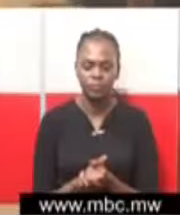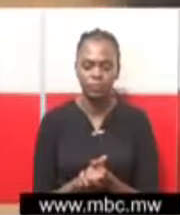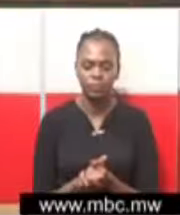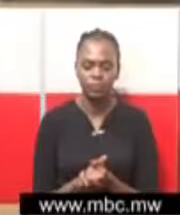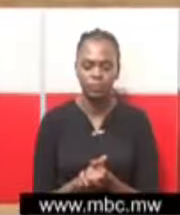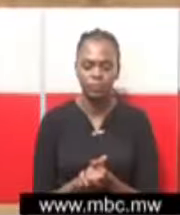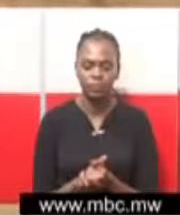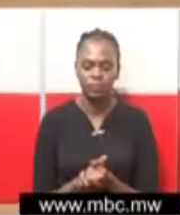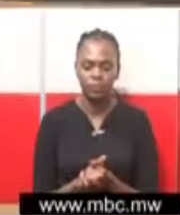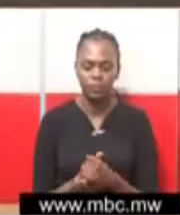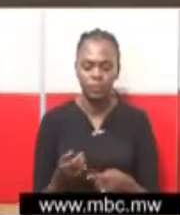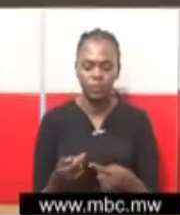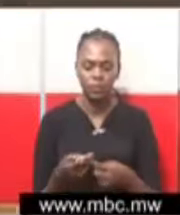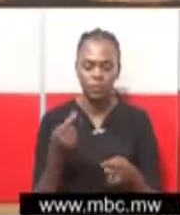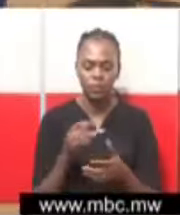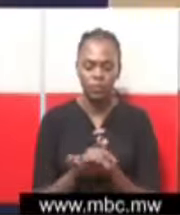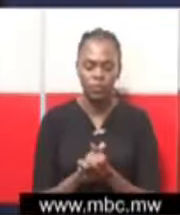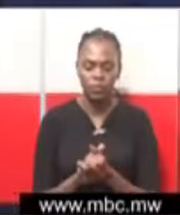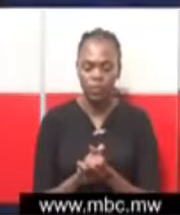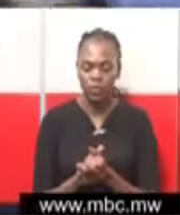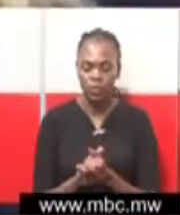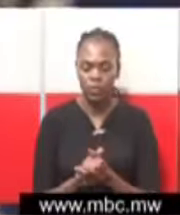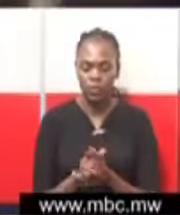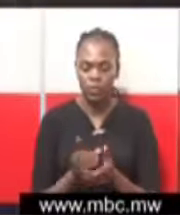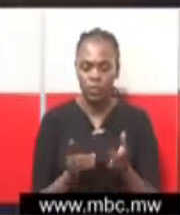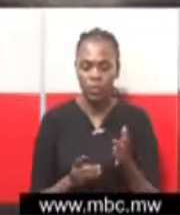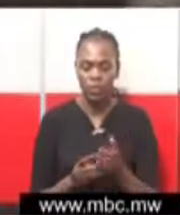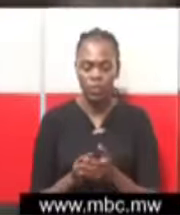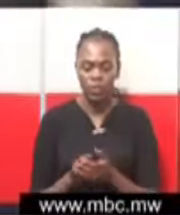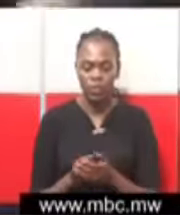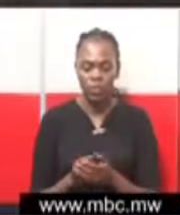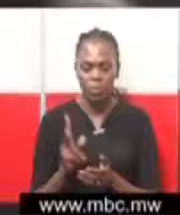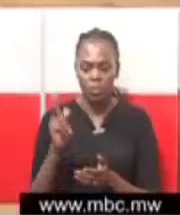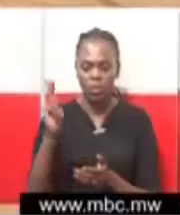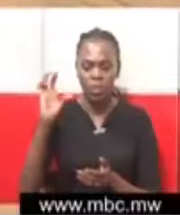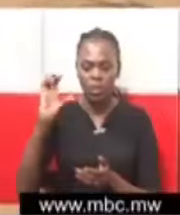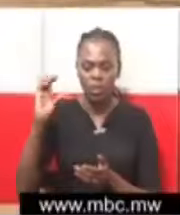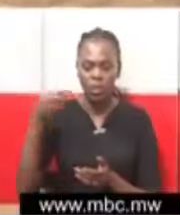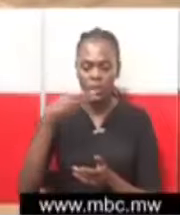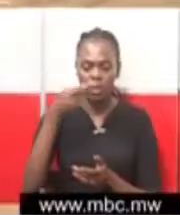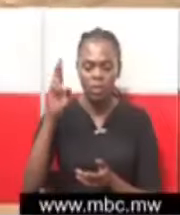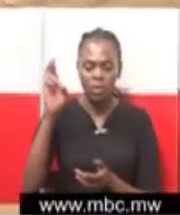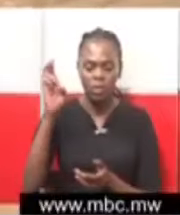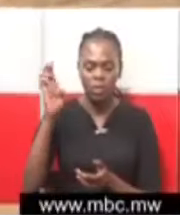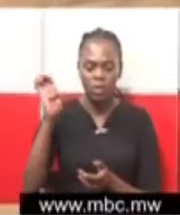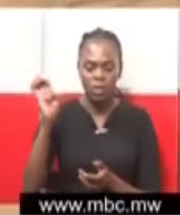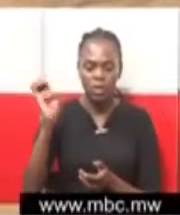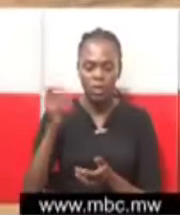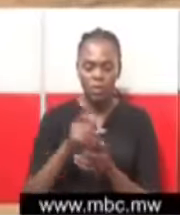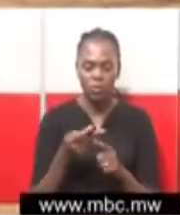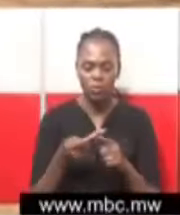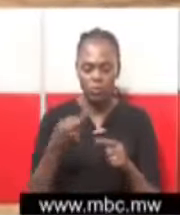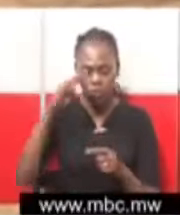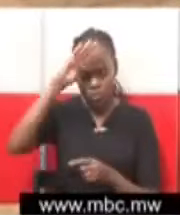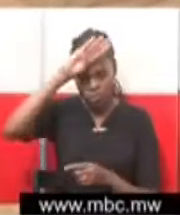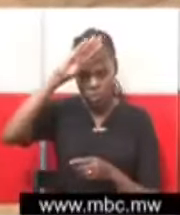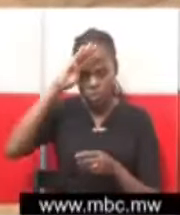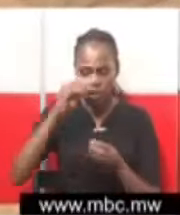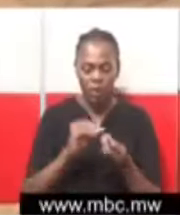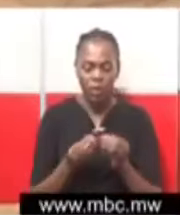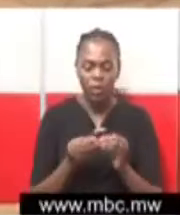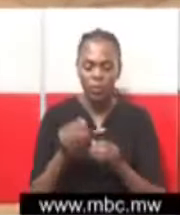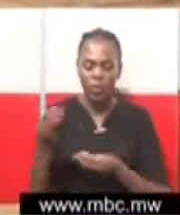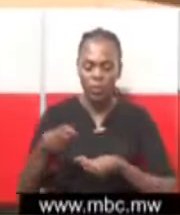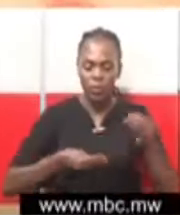Protasio Filimon of Chirukula village in the area of traditional authority Kachere in Deza district is into carpentry, and for some